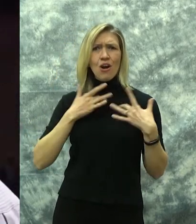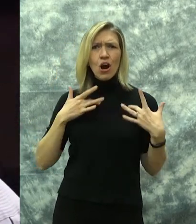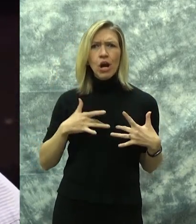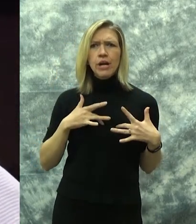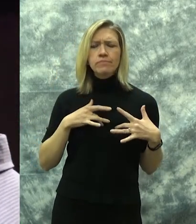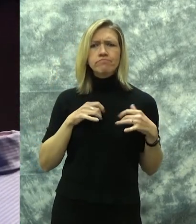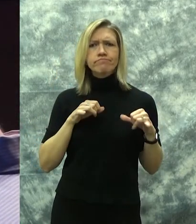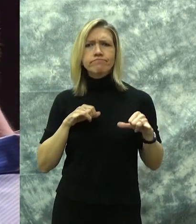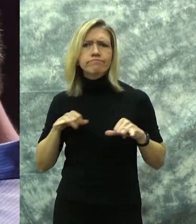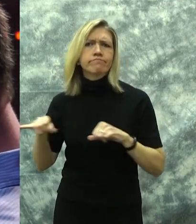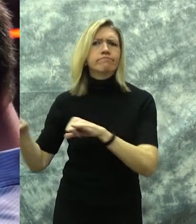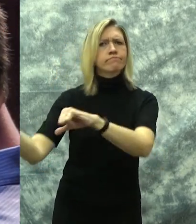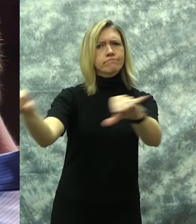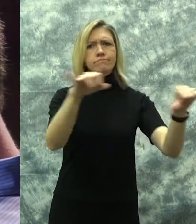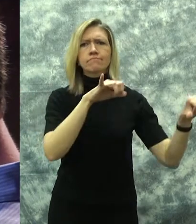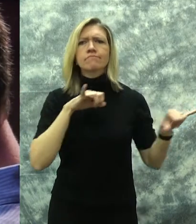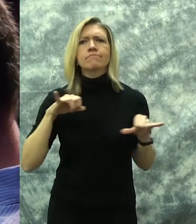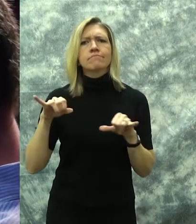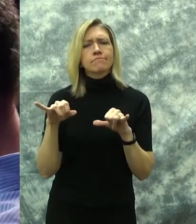the same.